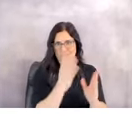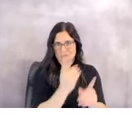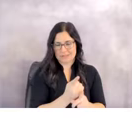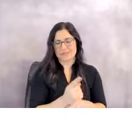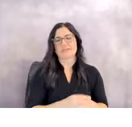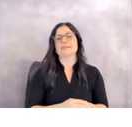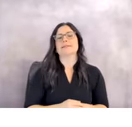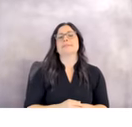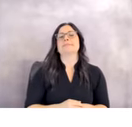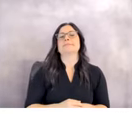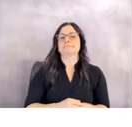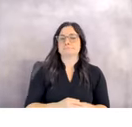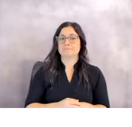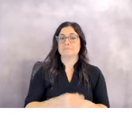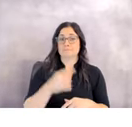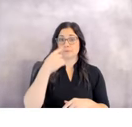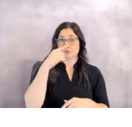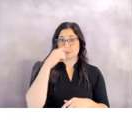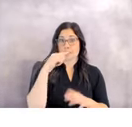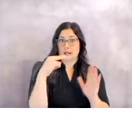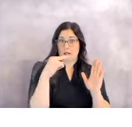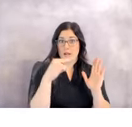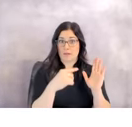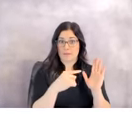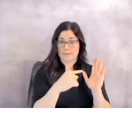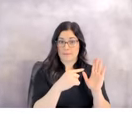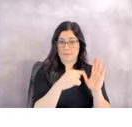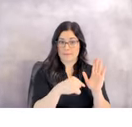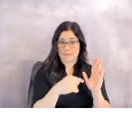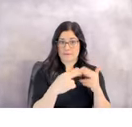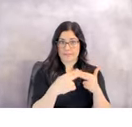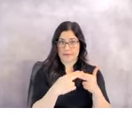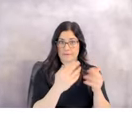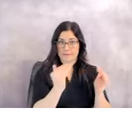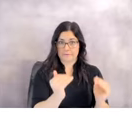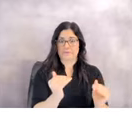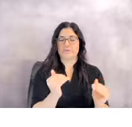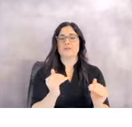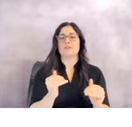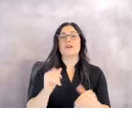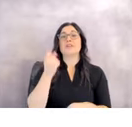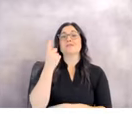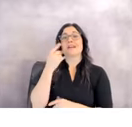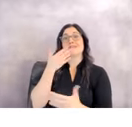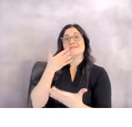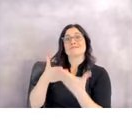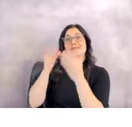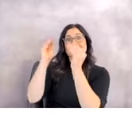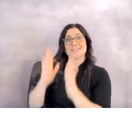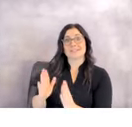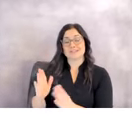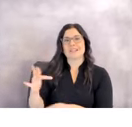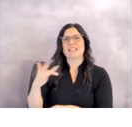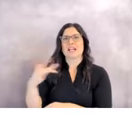But Sean, can you pull down a few more of those slides? The good teachers are the ones that expand